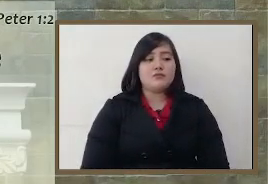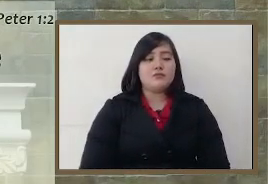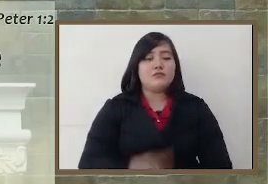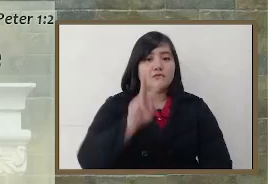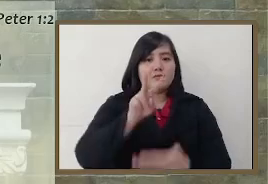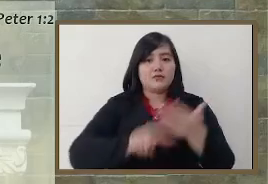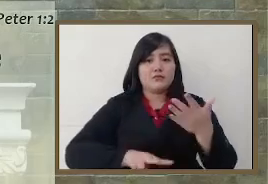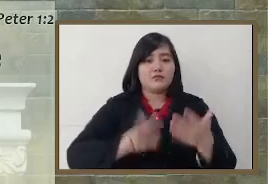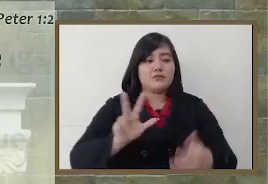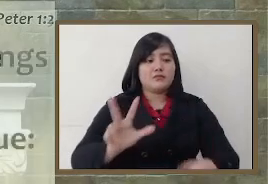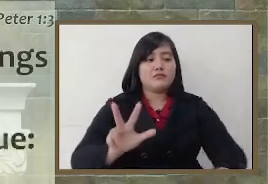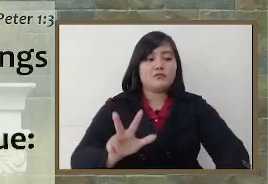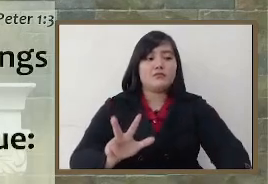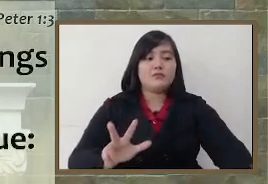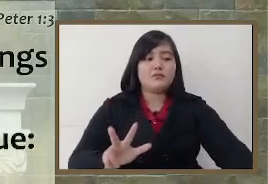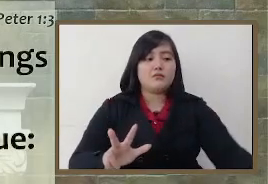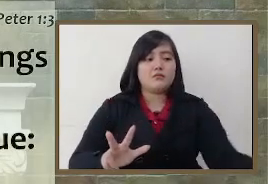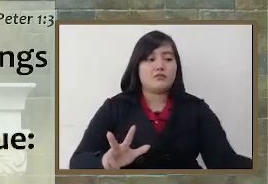number 3.